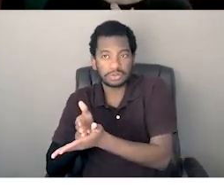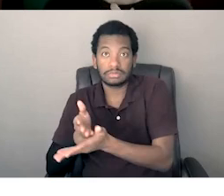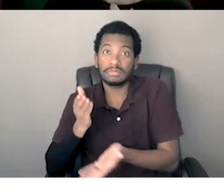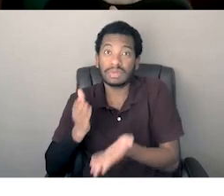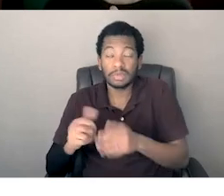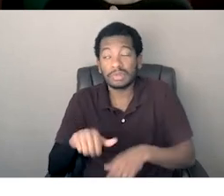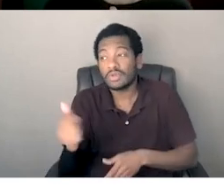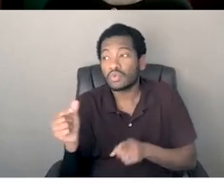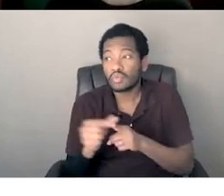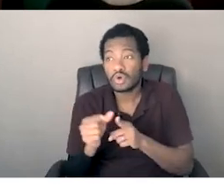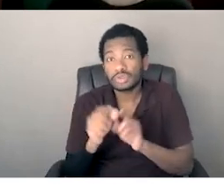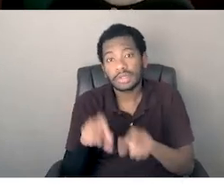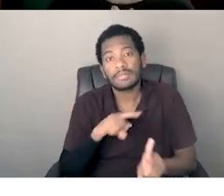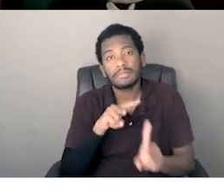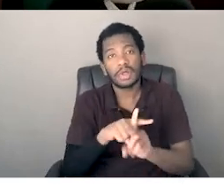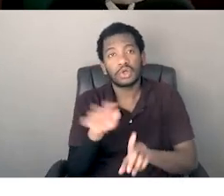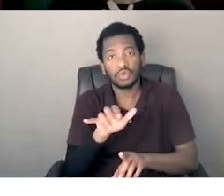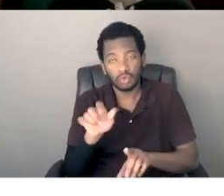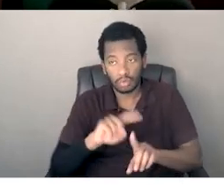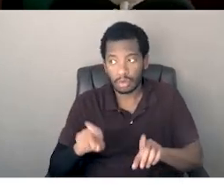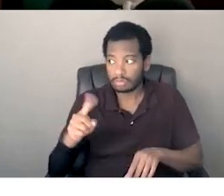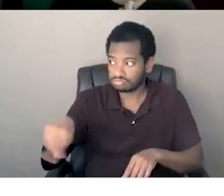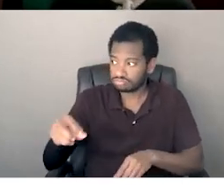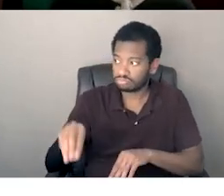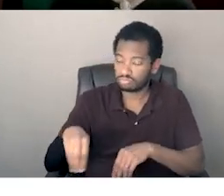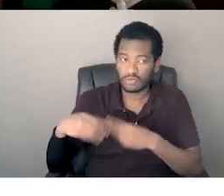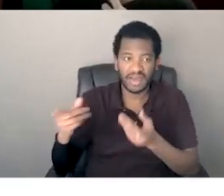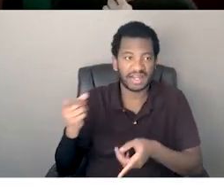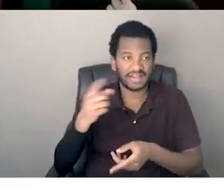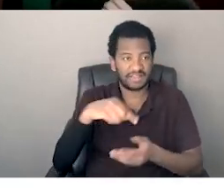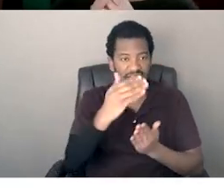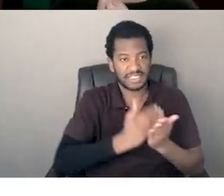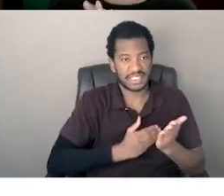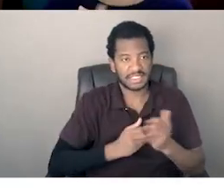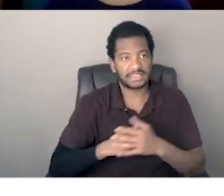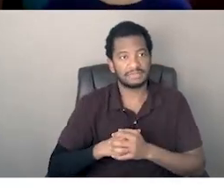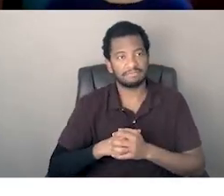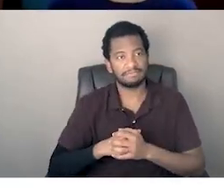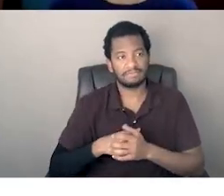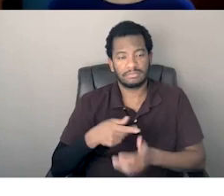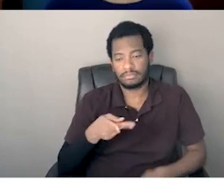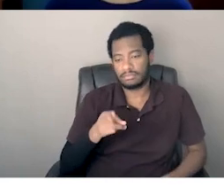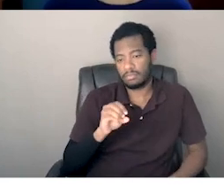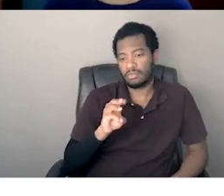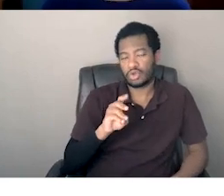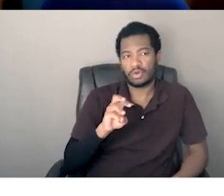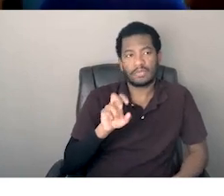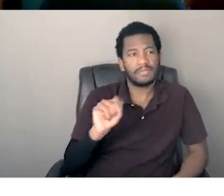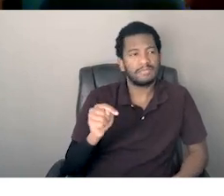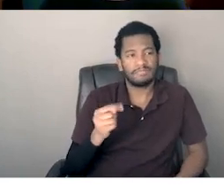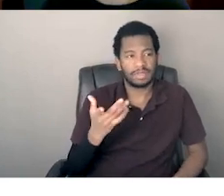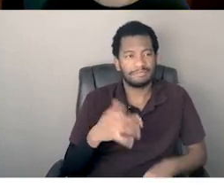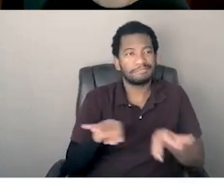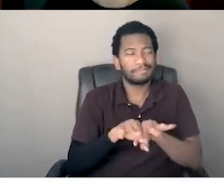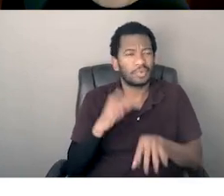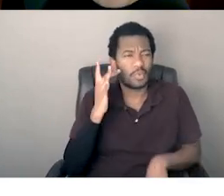things that came to mind. And so why is procurement important?